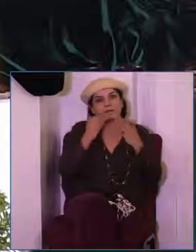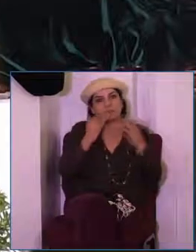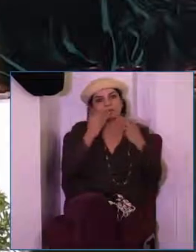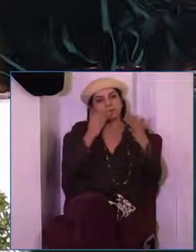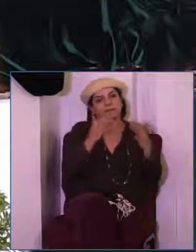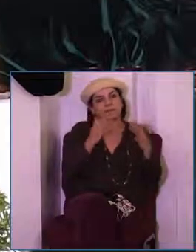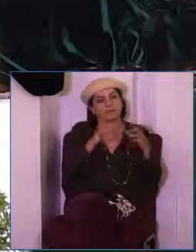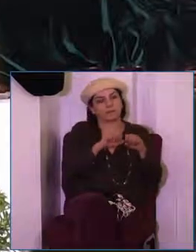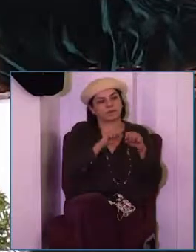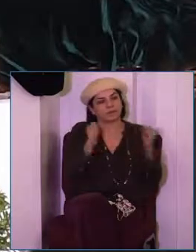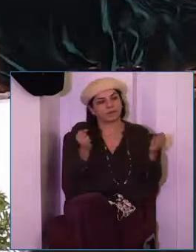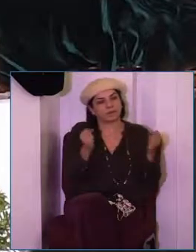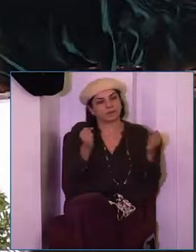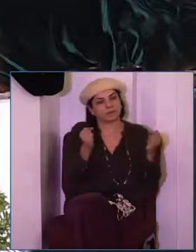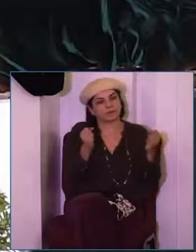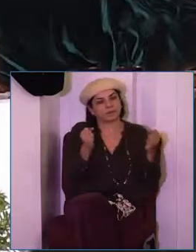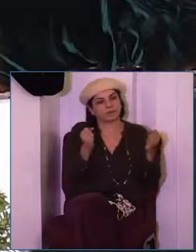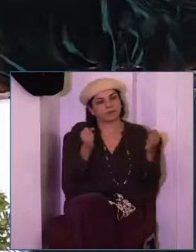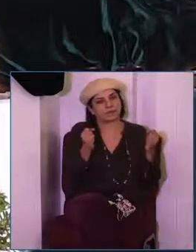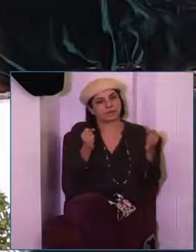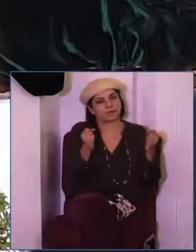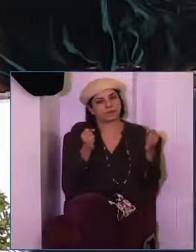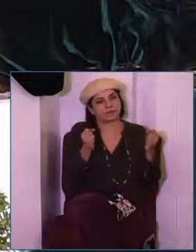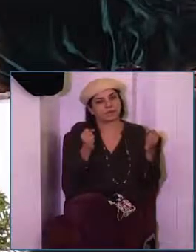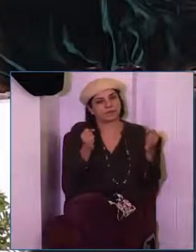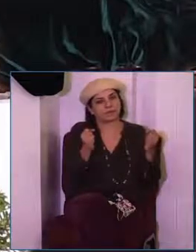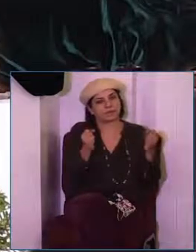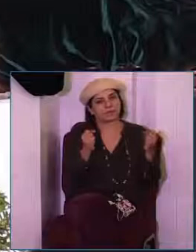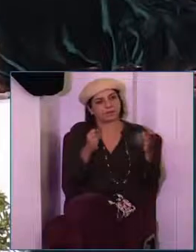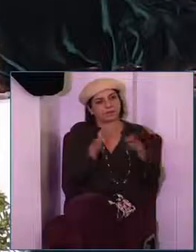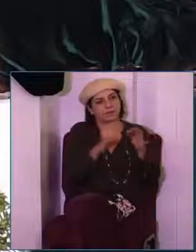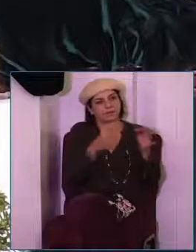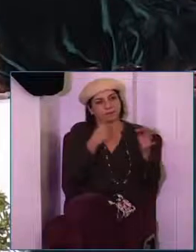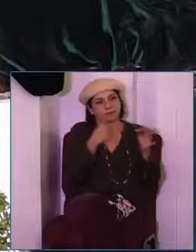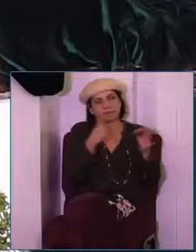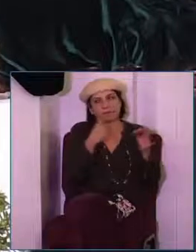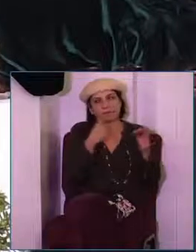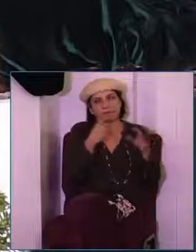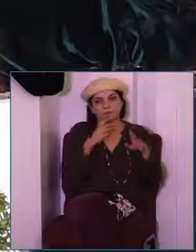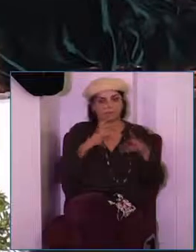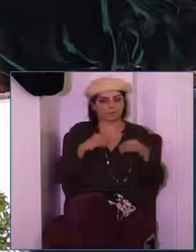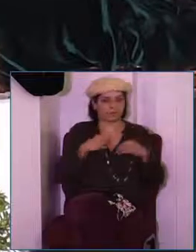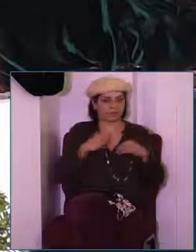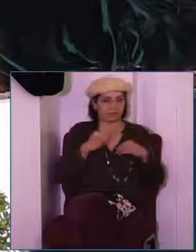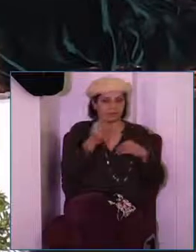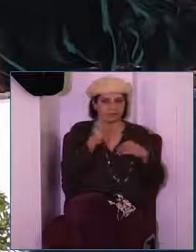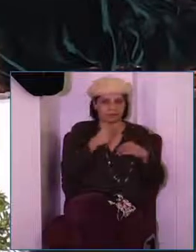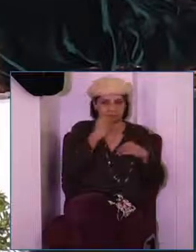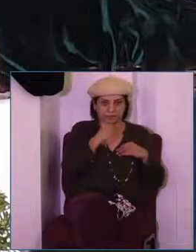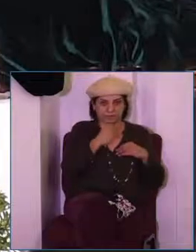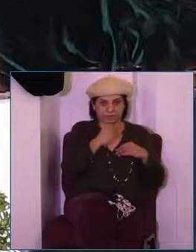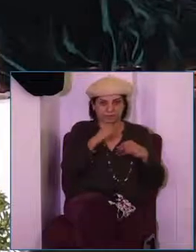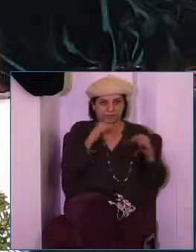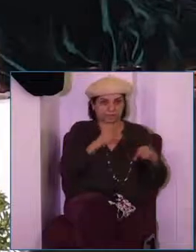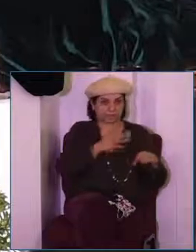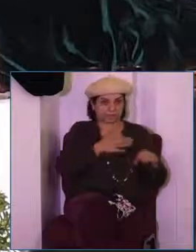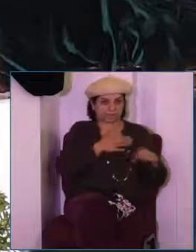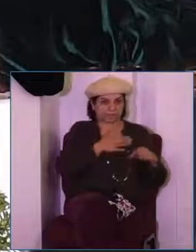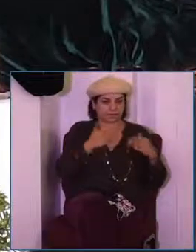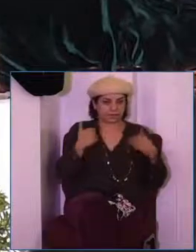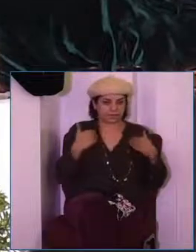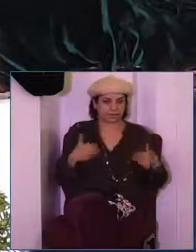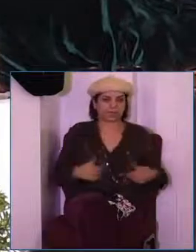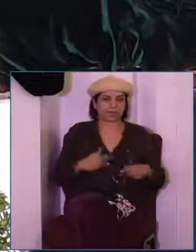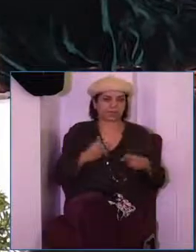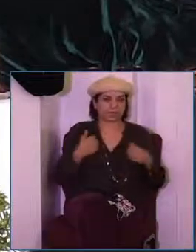broke it. And he just simply said, take and eat. This is my body which is